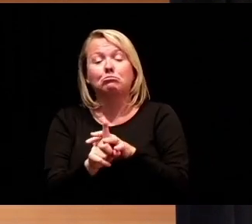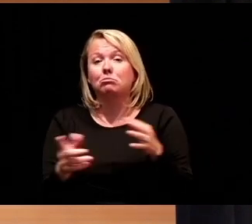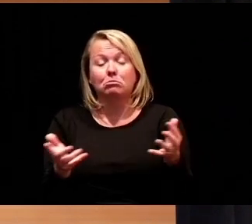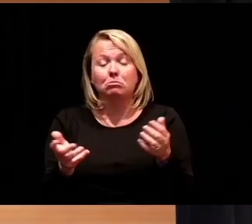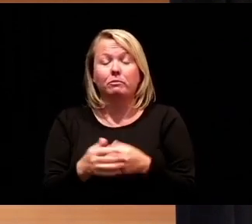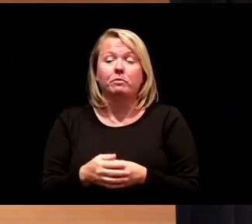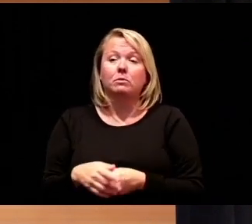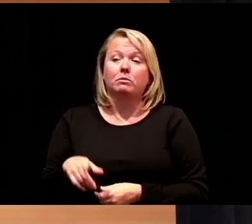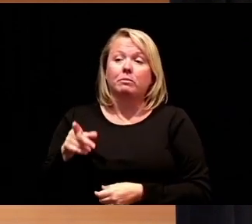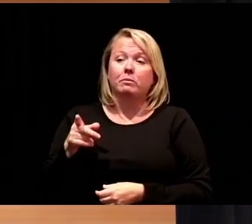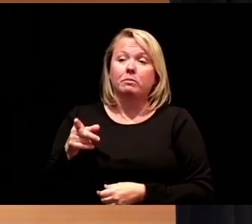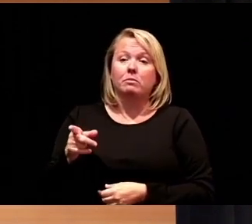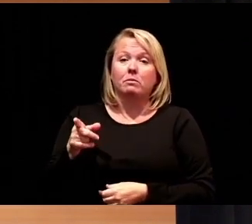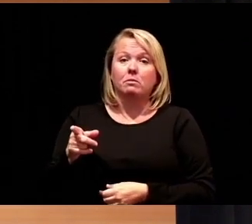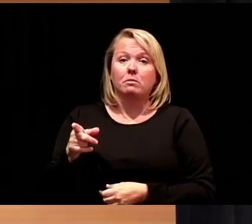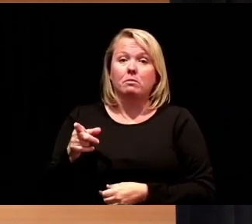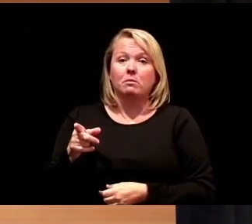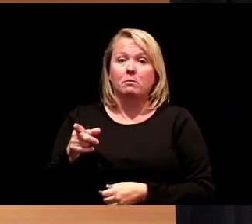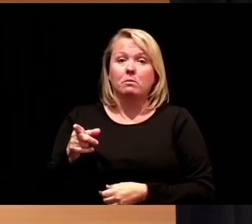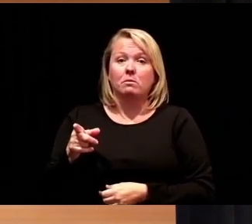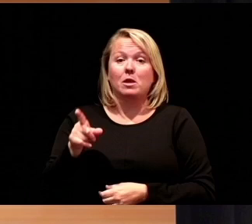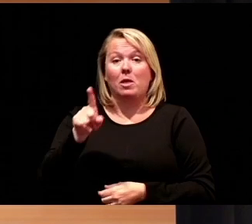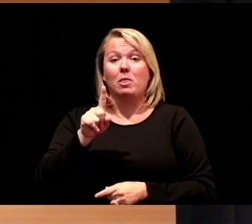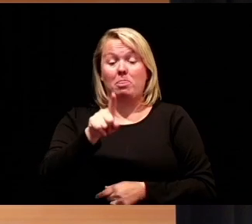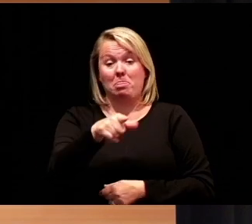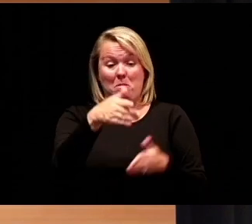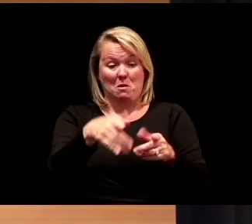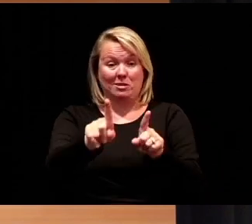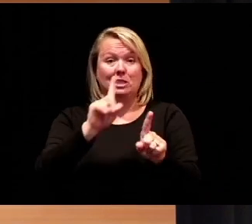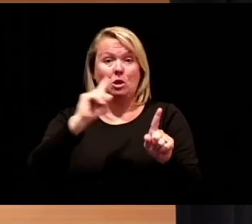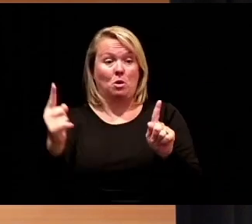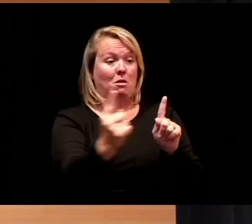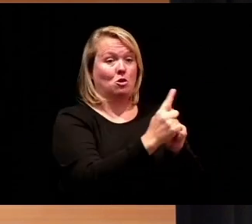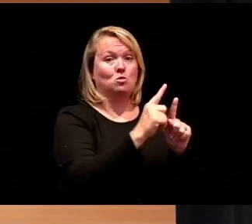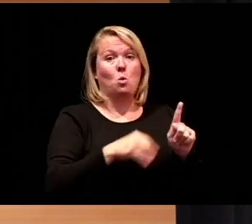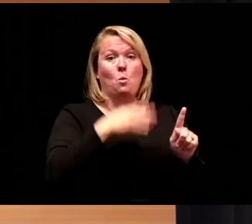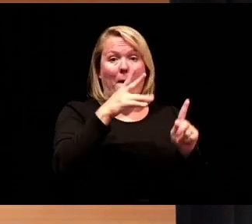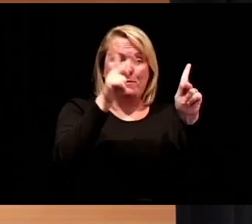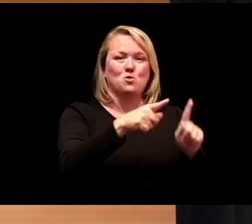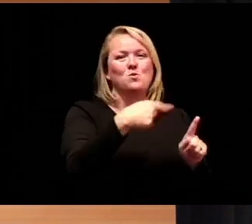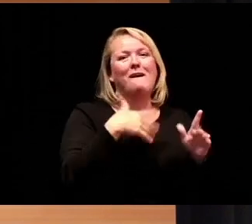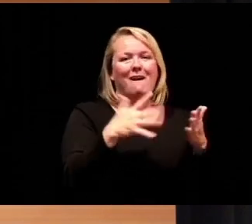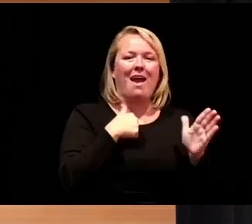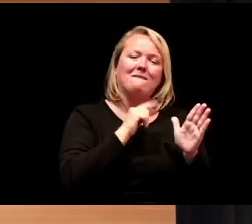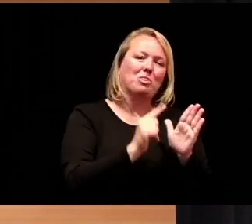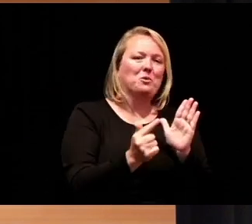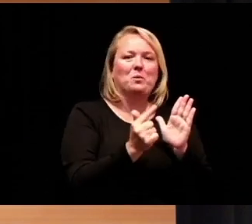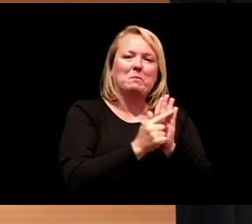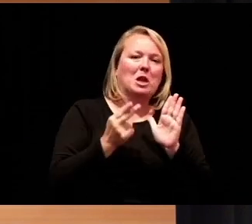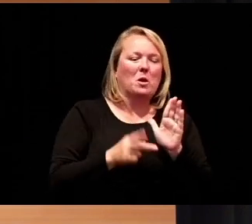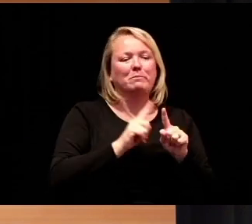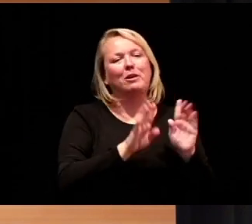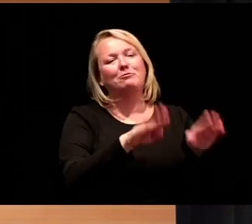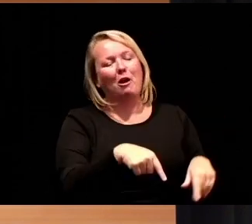housing. Typical examples where disparate treatment might be in play, and I've seen most